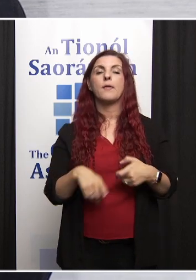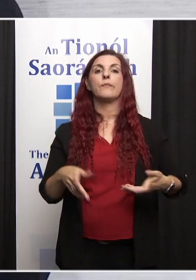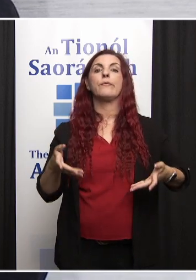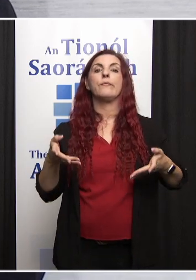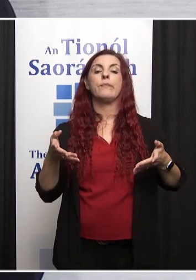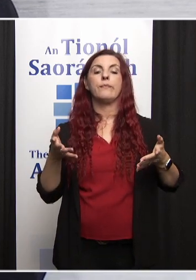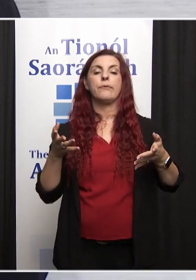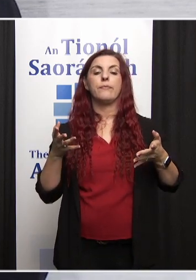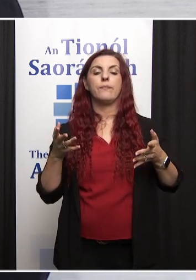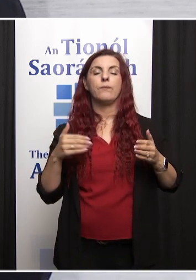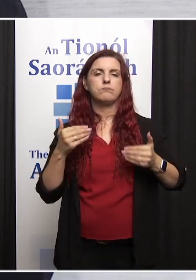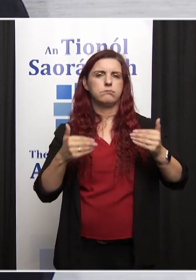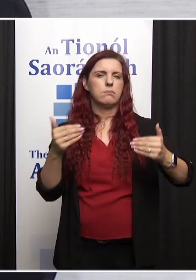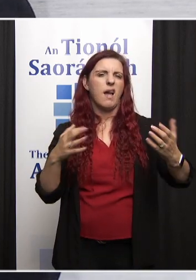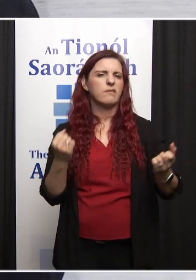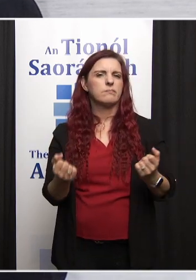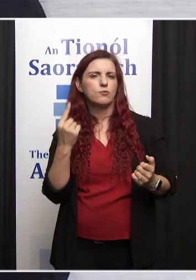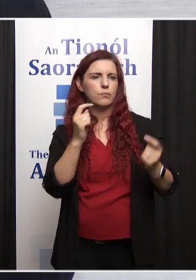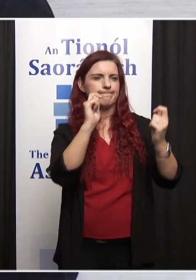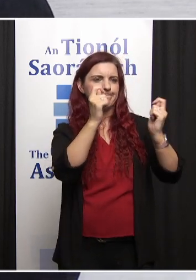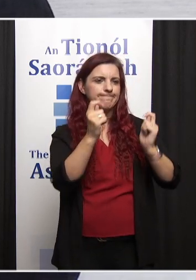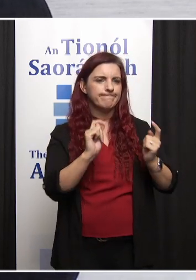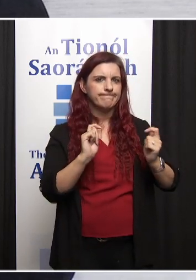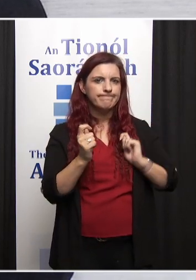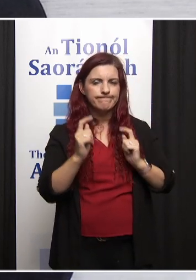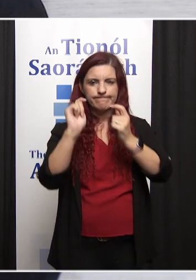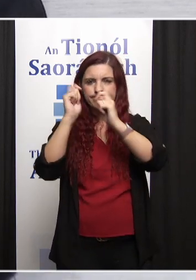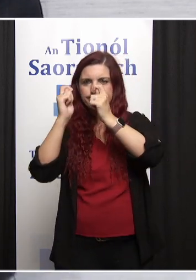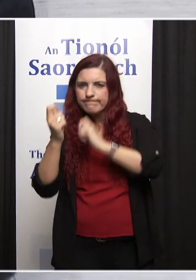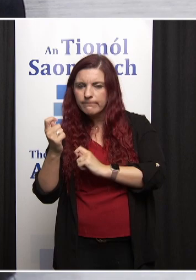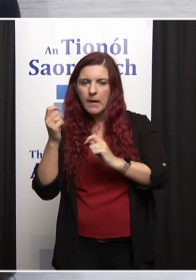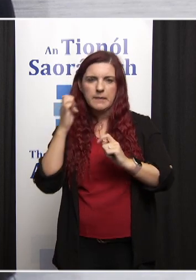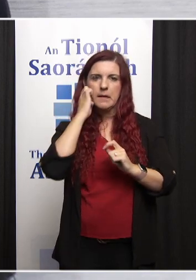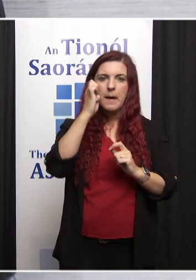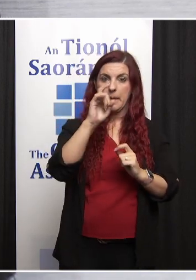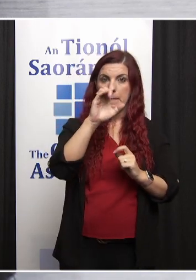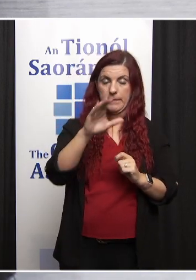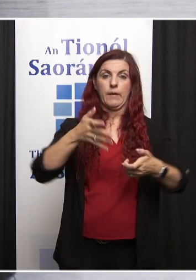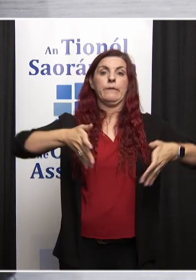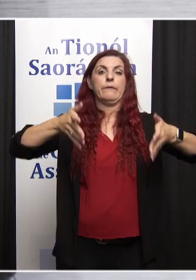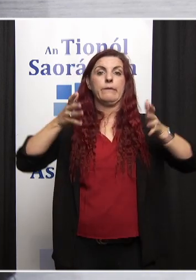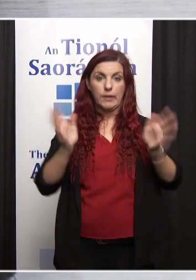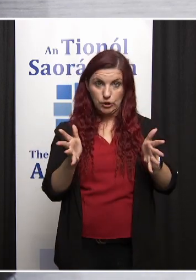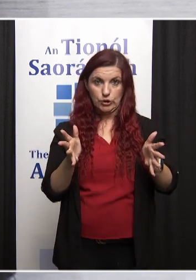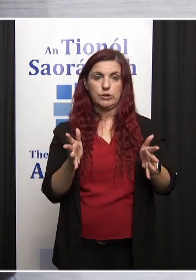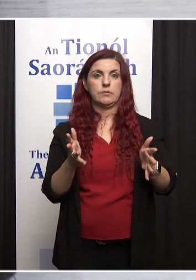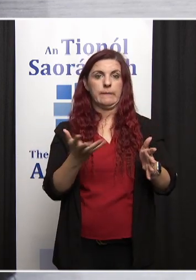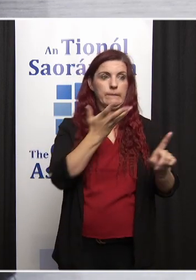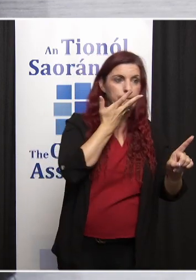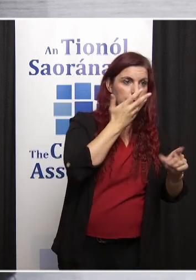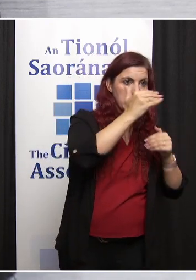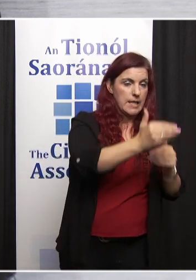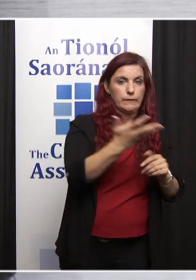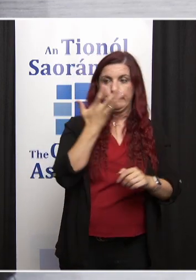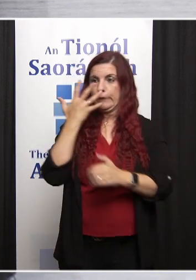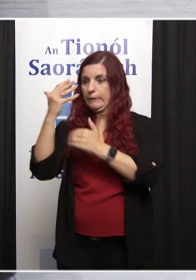those stages, there's a number of opportunities to change the text of the bill. But once the bill then finally gets to the fifth stage,